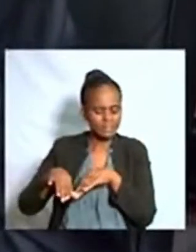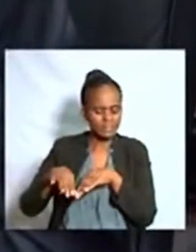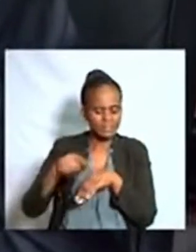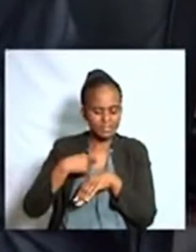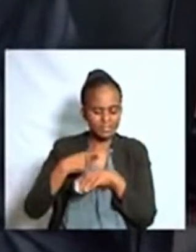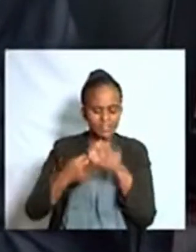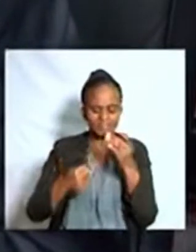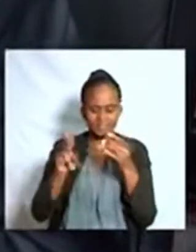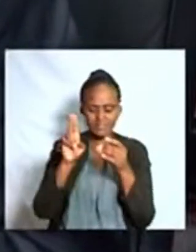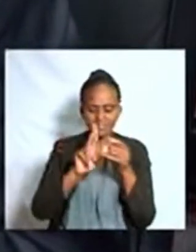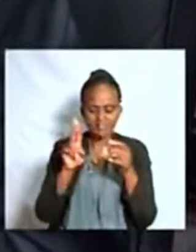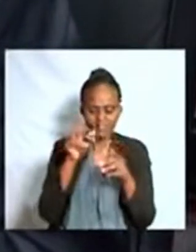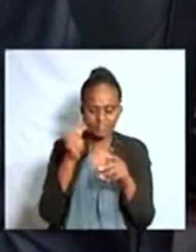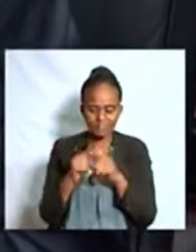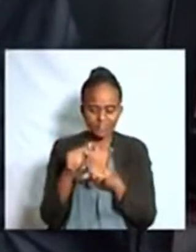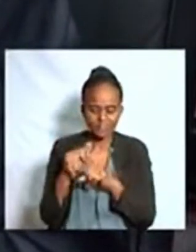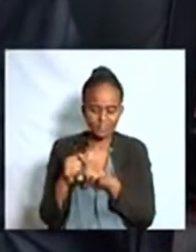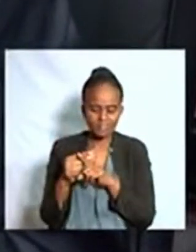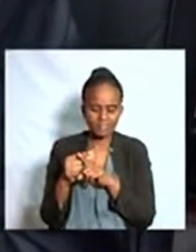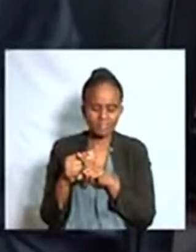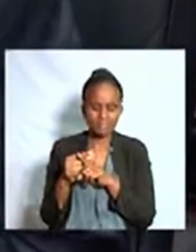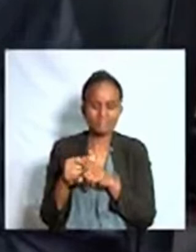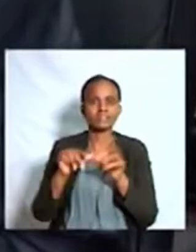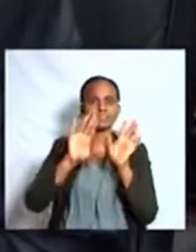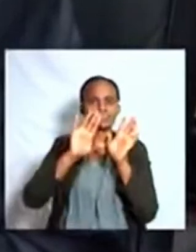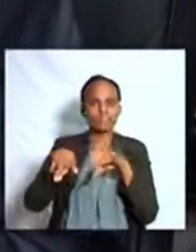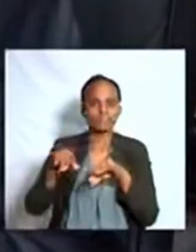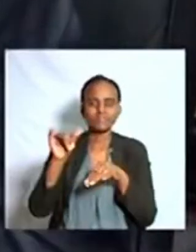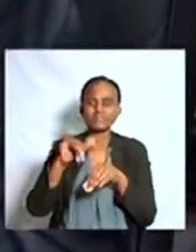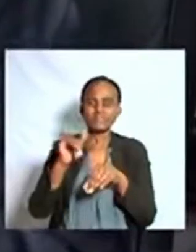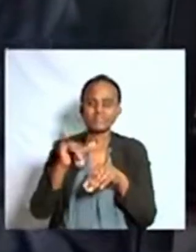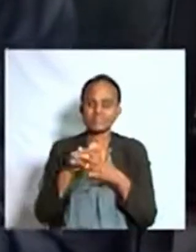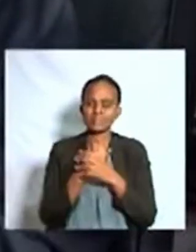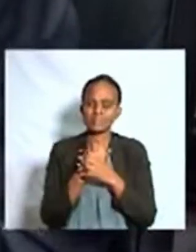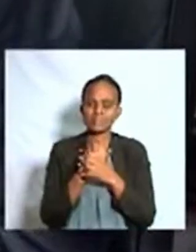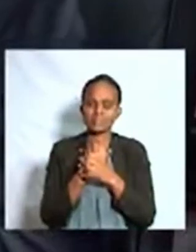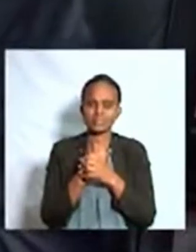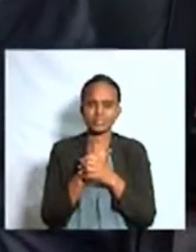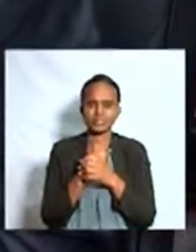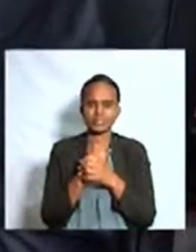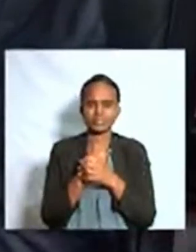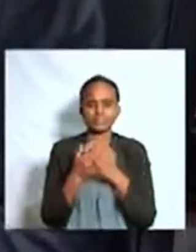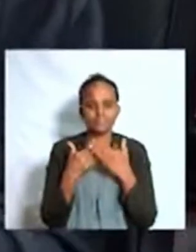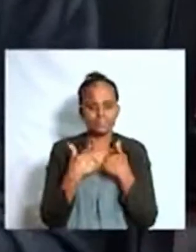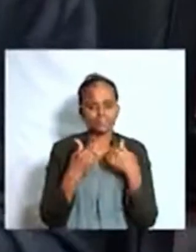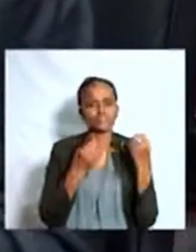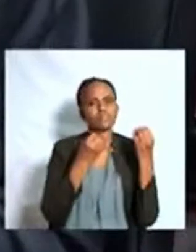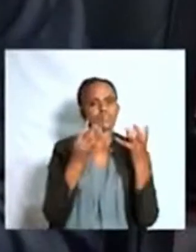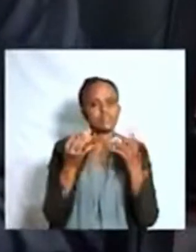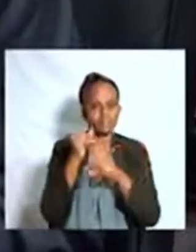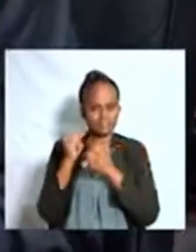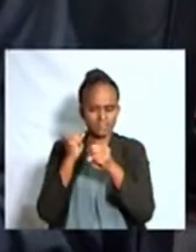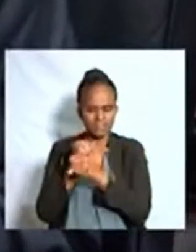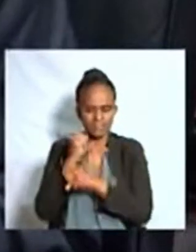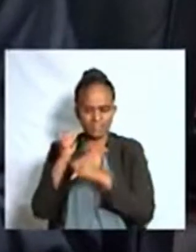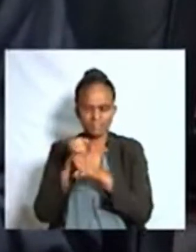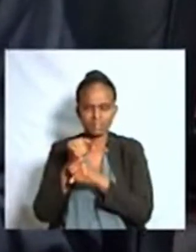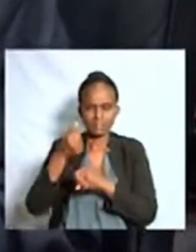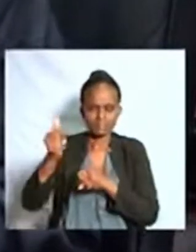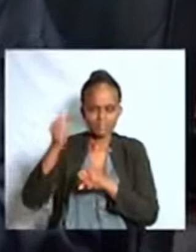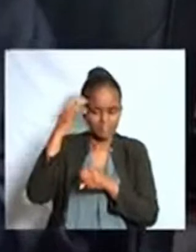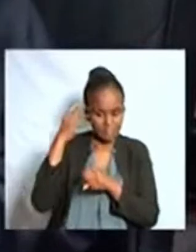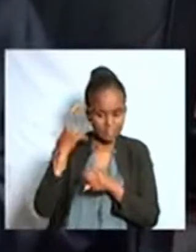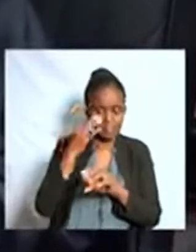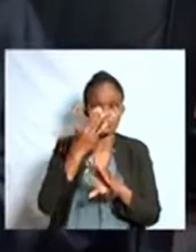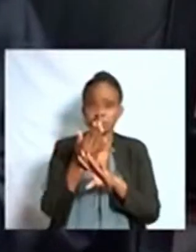use? It's abandoned. Then. Yes. It has so many years. Where were the officers